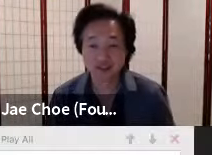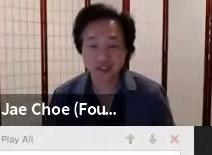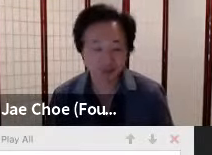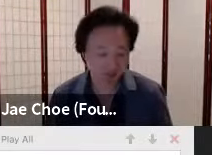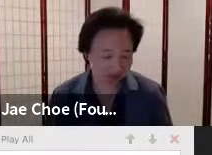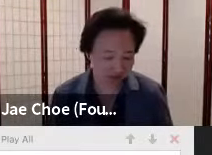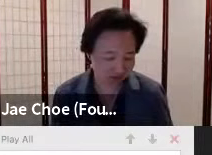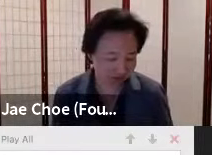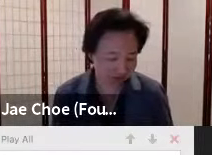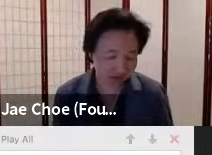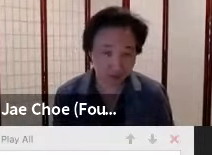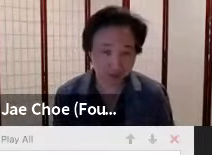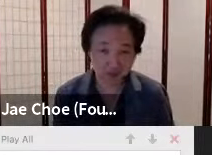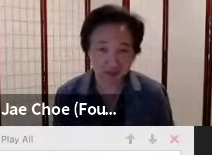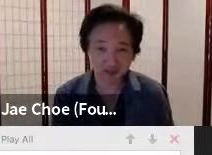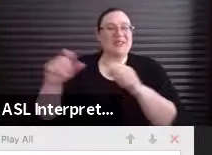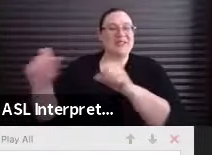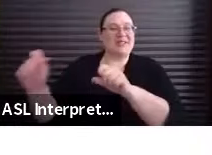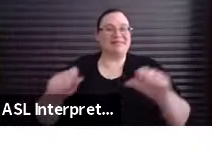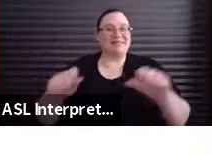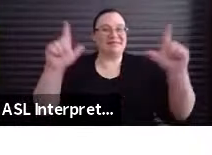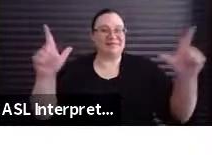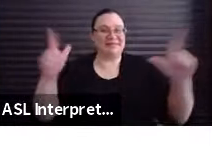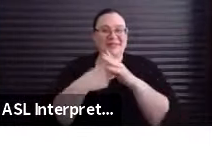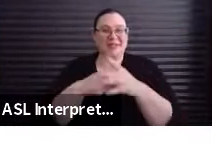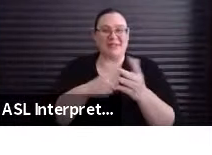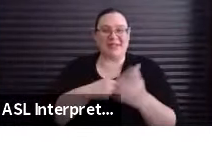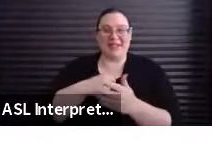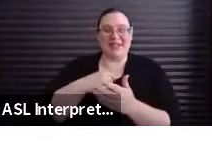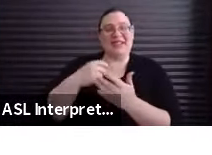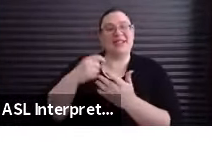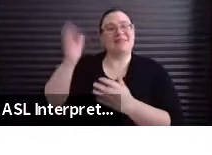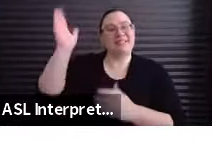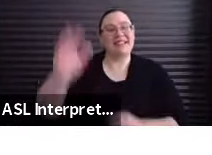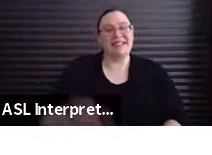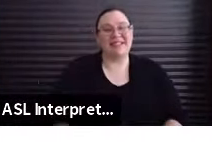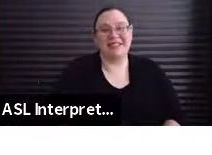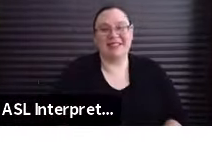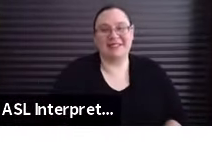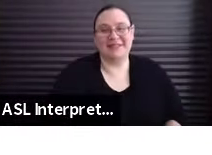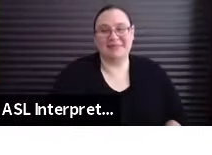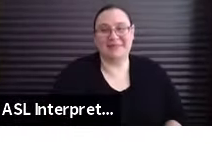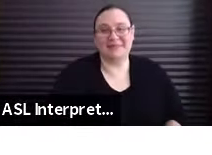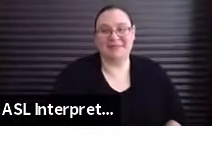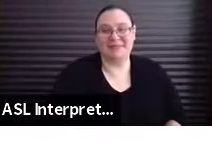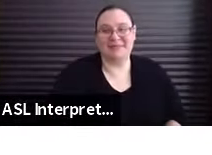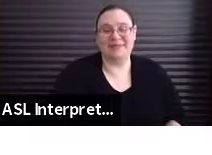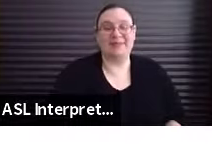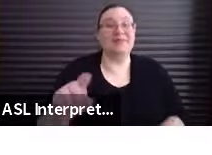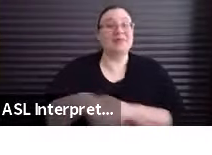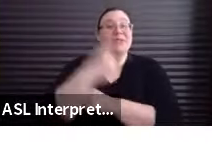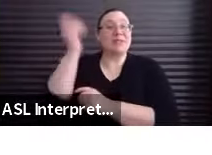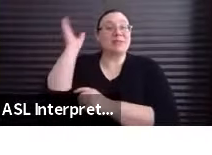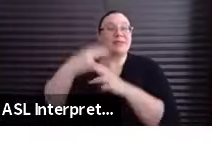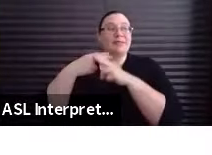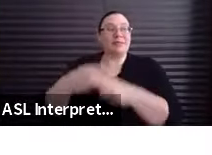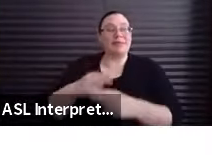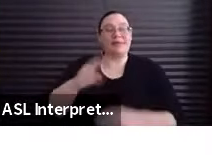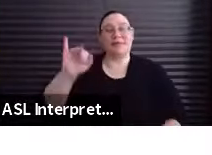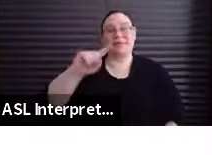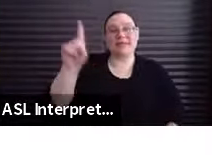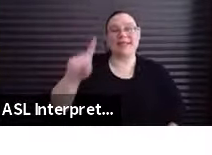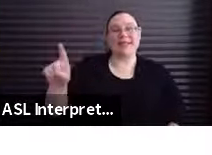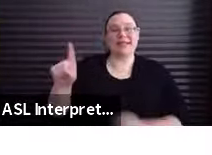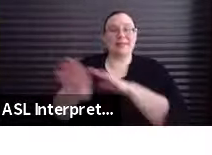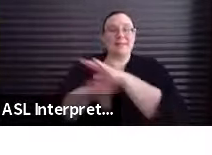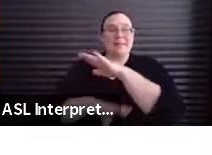So I'm going to share my screen and start my presentation. So today's presentation is called Biz